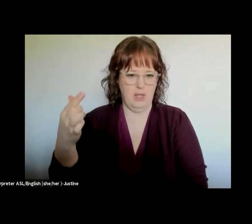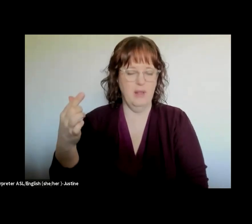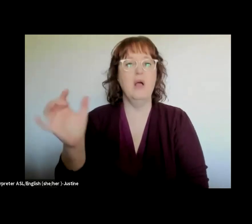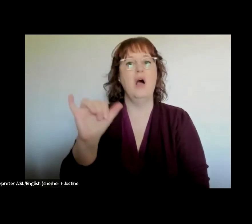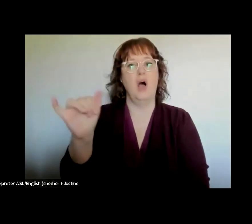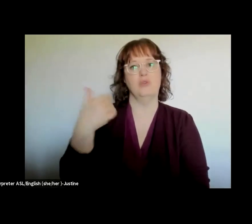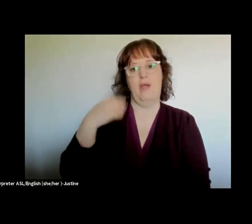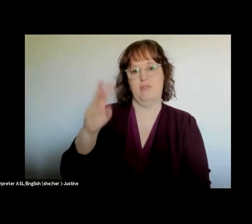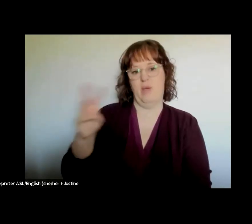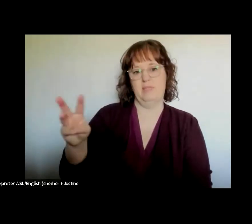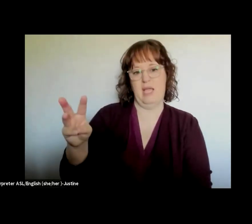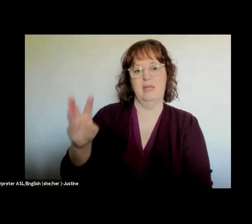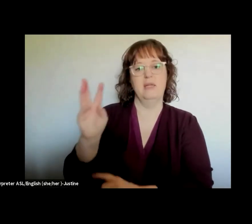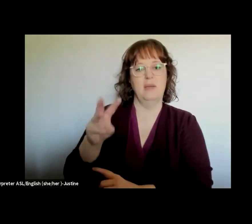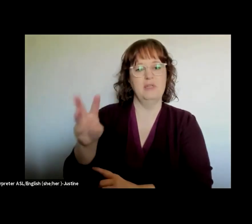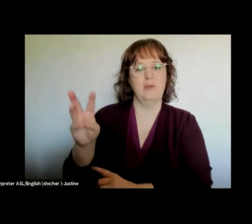at